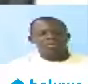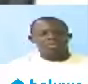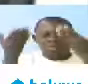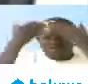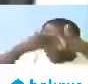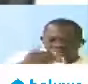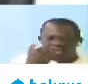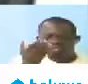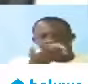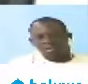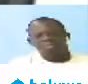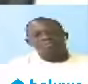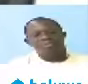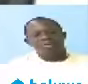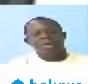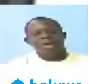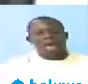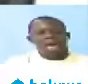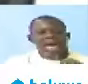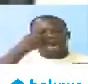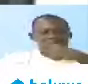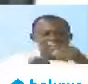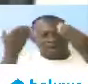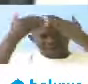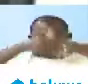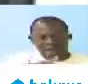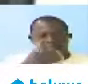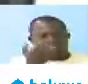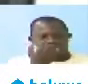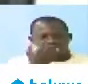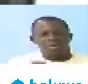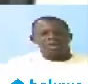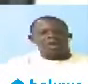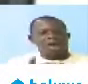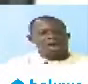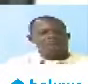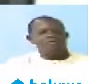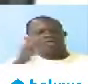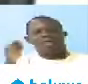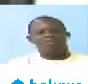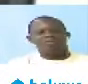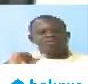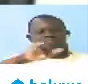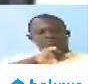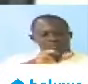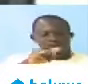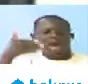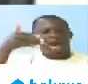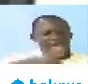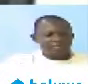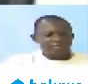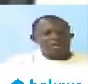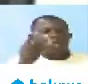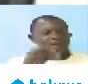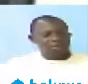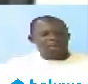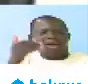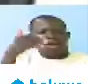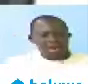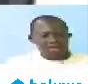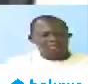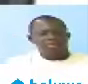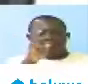Simon Keje. We had dinner there. Simon Kolarom. Immediately after dinner. Plane donor. Another plane arrived. When it